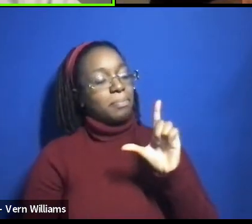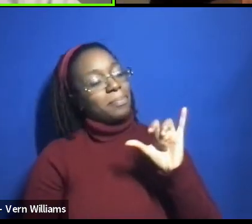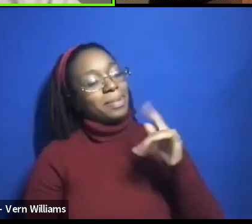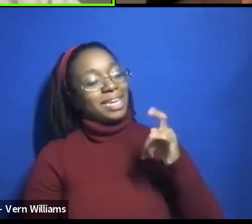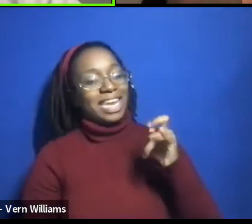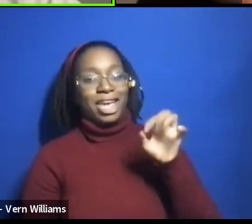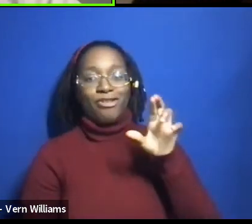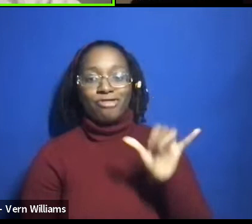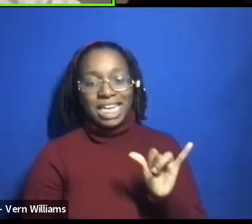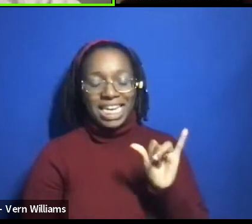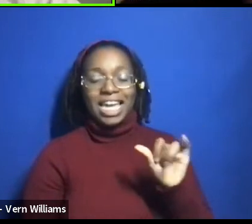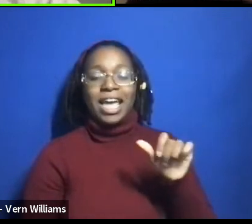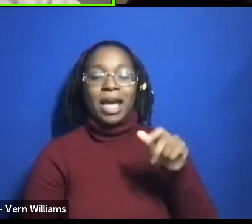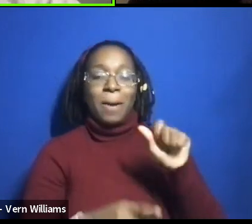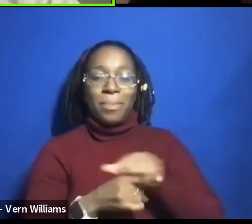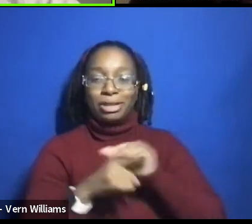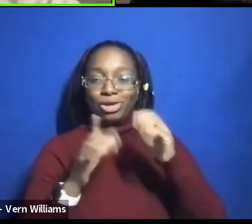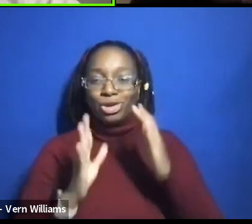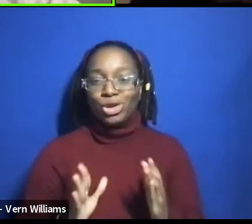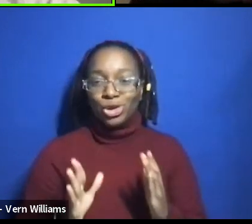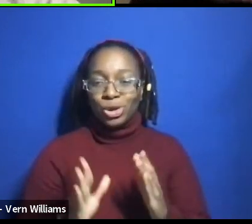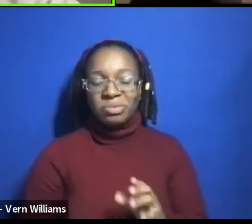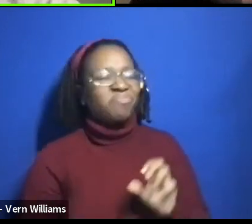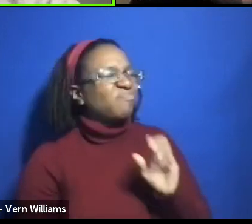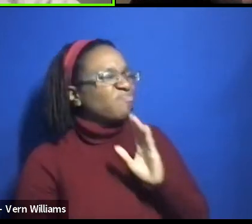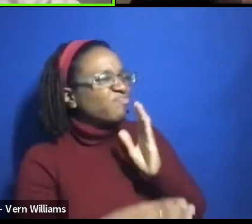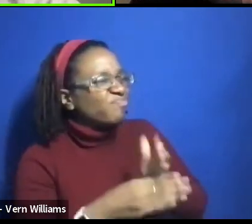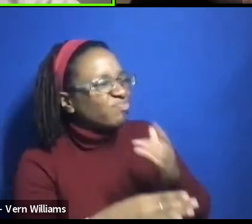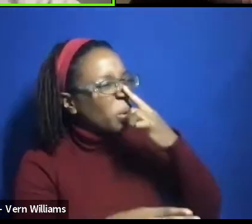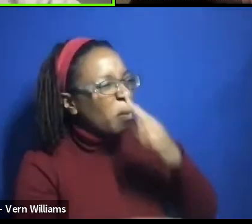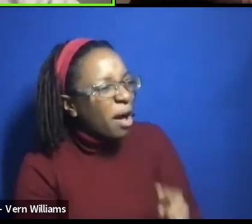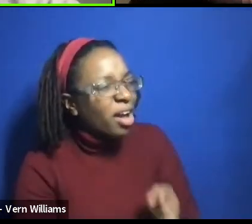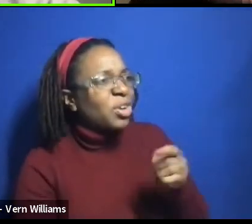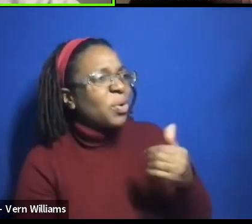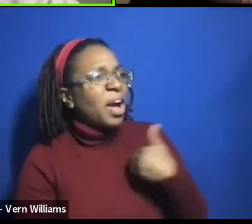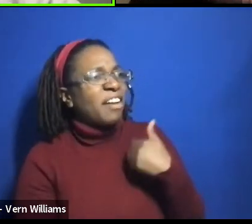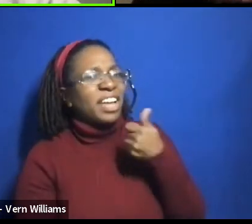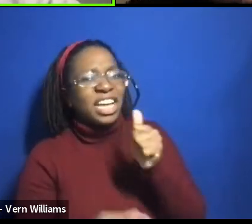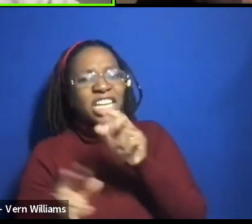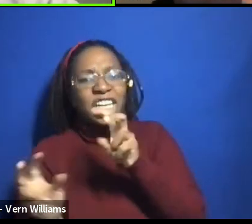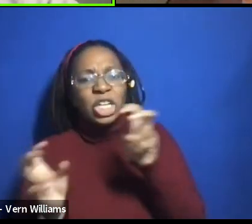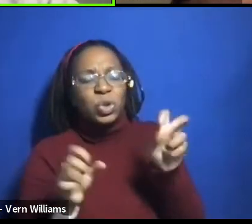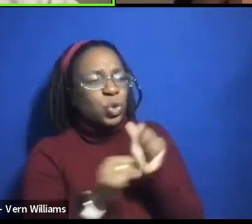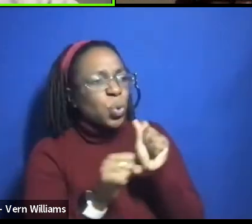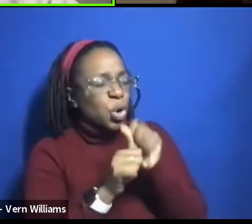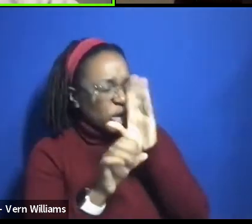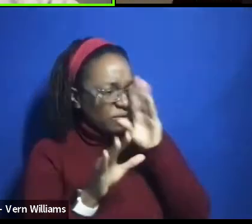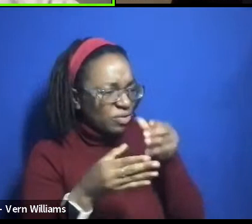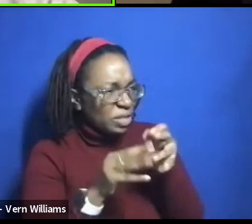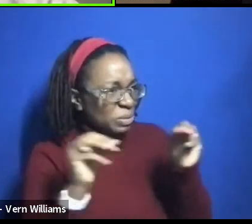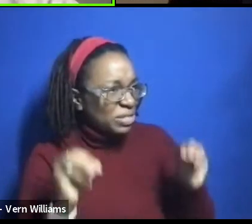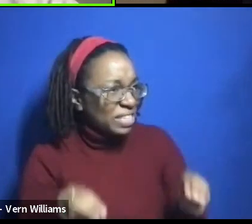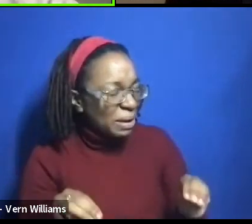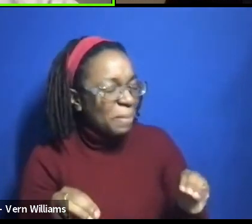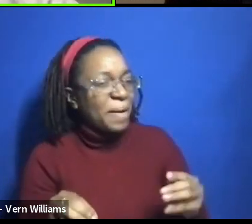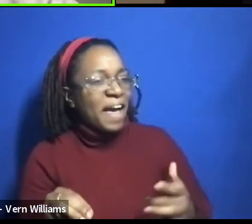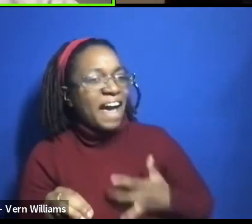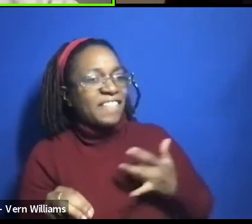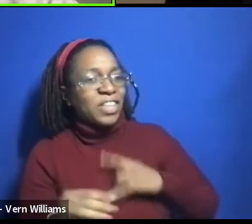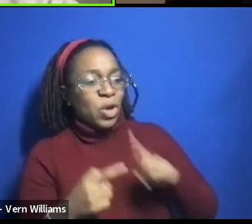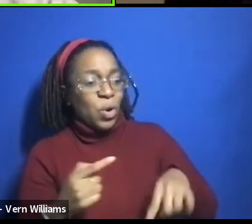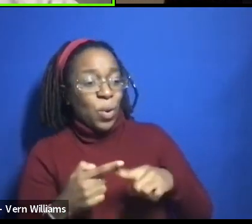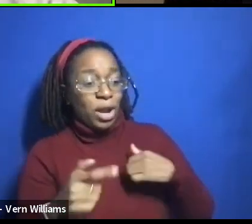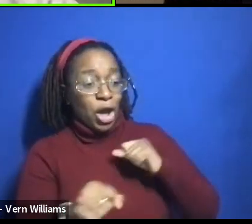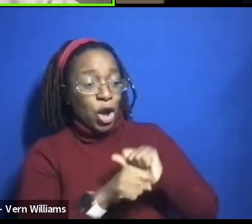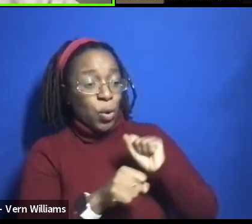but it asks, did you ever have trouble working with other departments at the museum? I have found it difficult to get things done when working